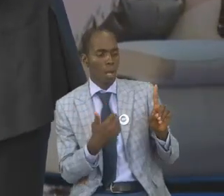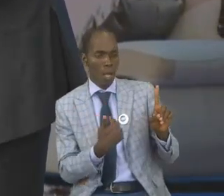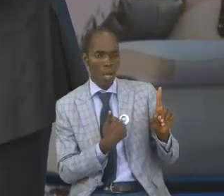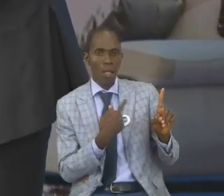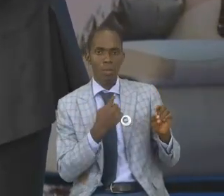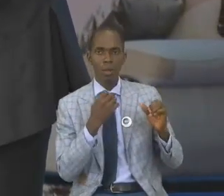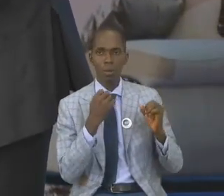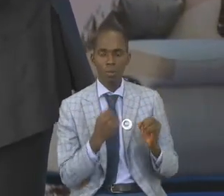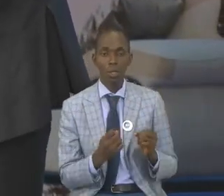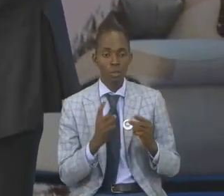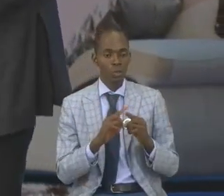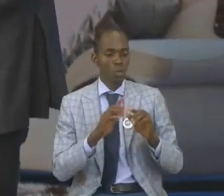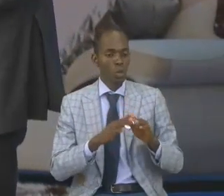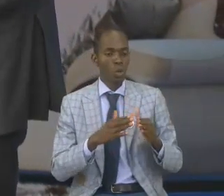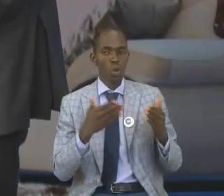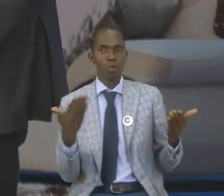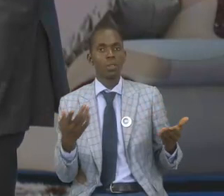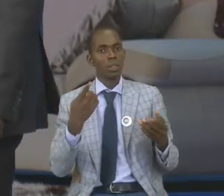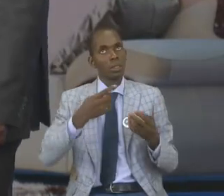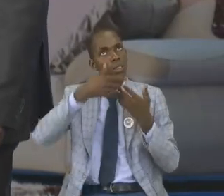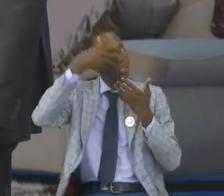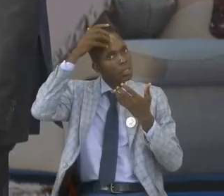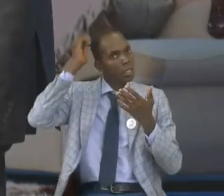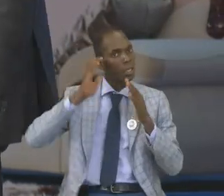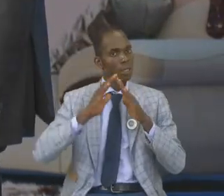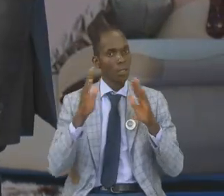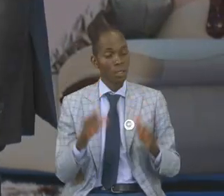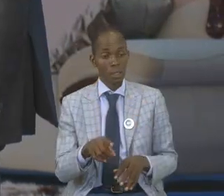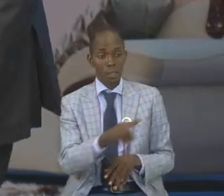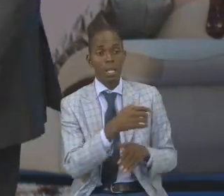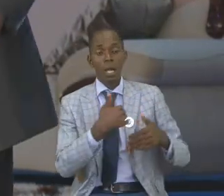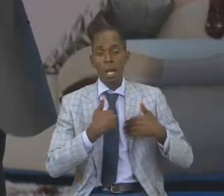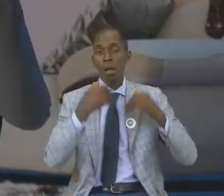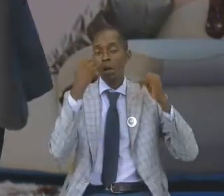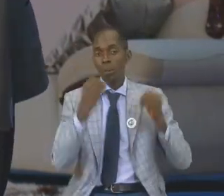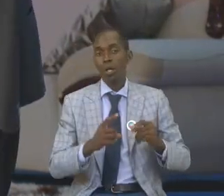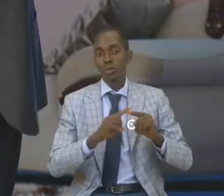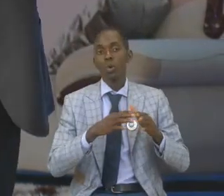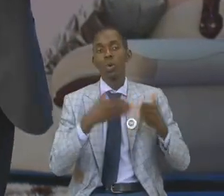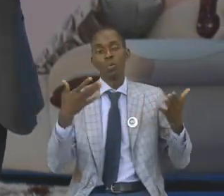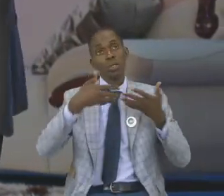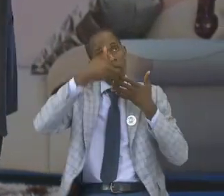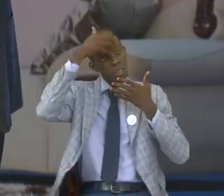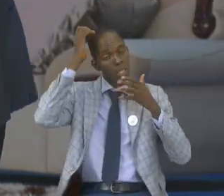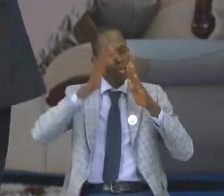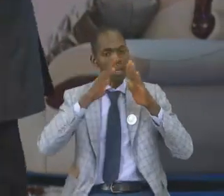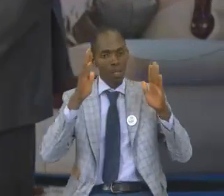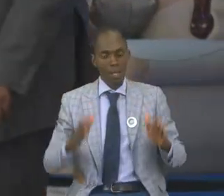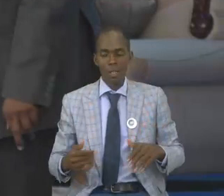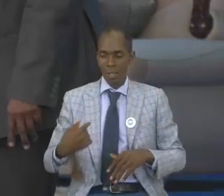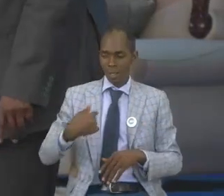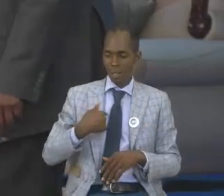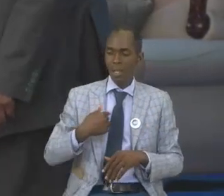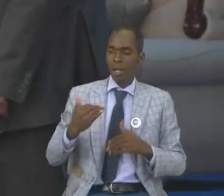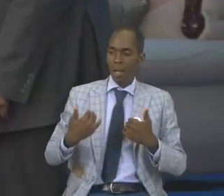to open the lion's den. They have the power to open the lion's den. I have the privilege